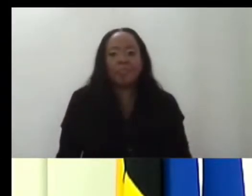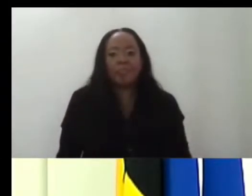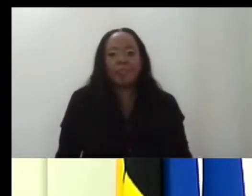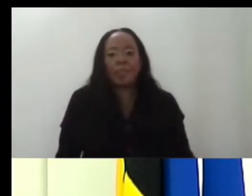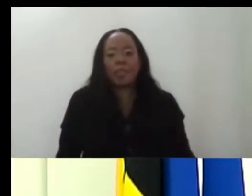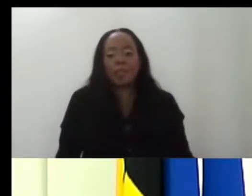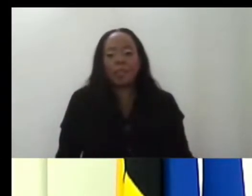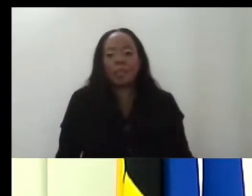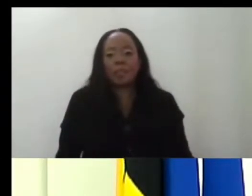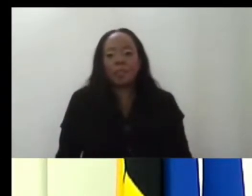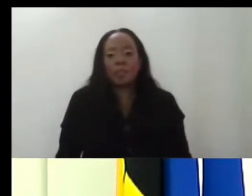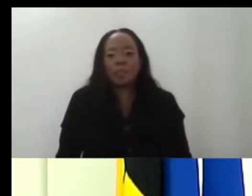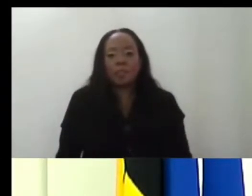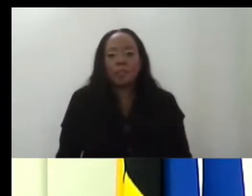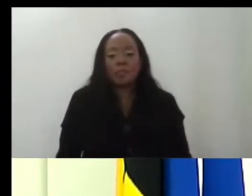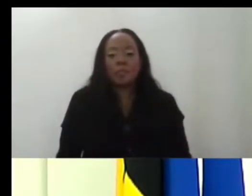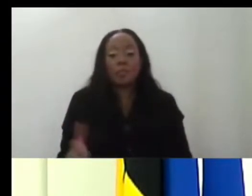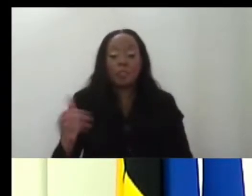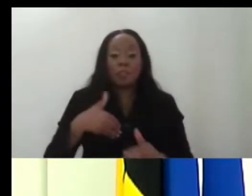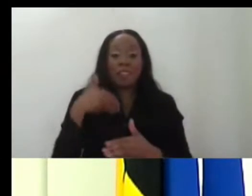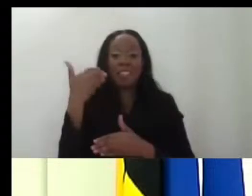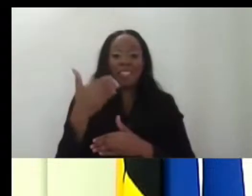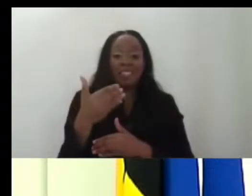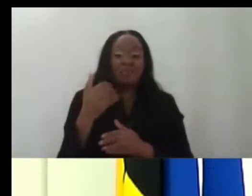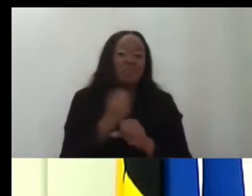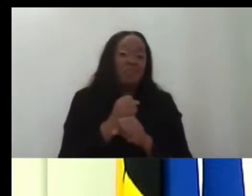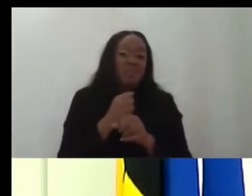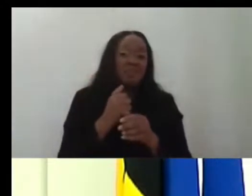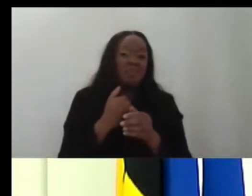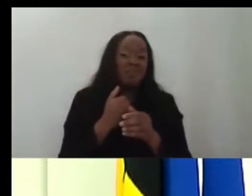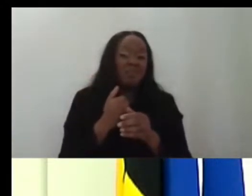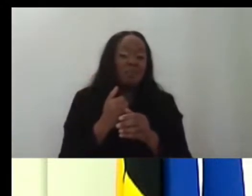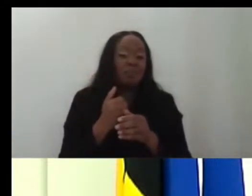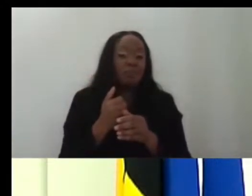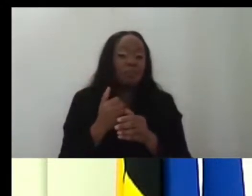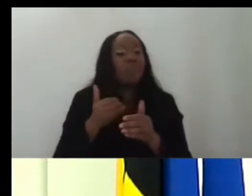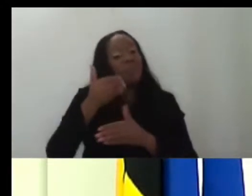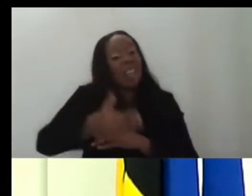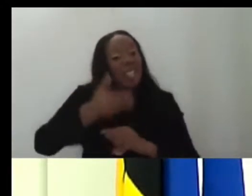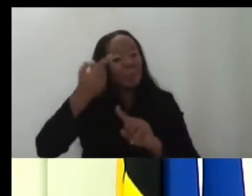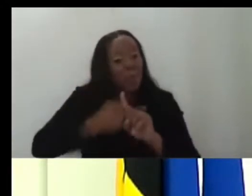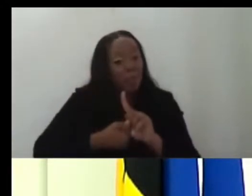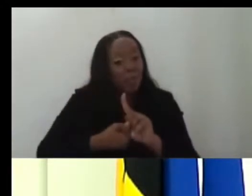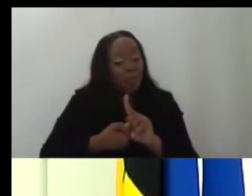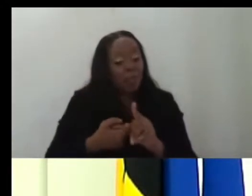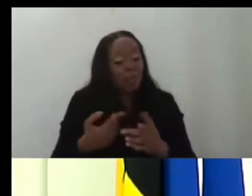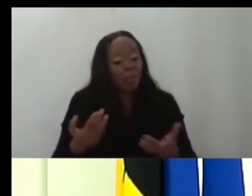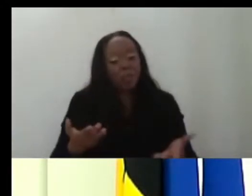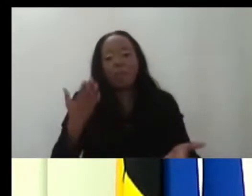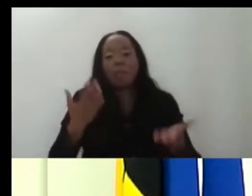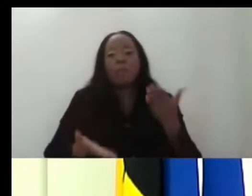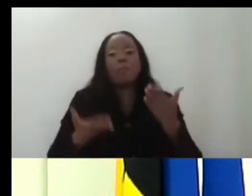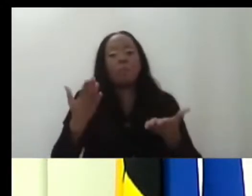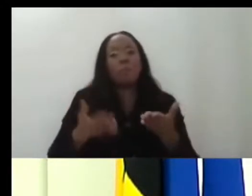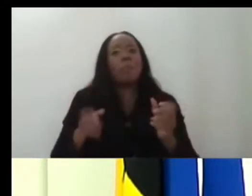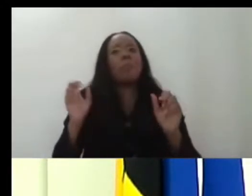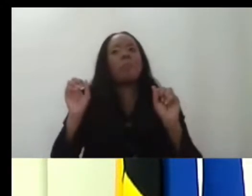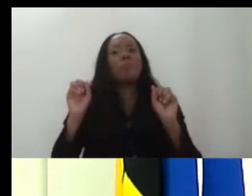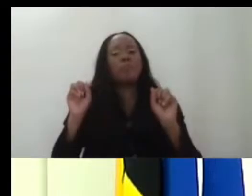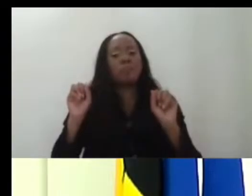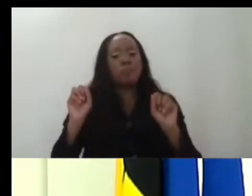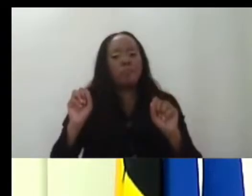that within the next month or so, we should be at some position of usability, but it is not